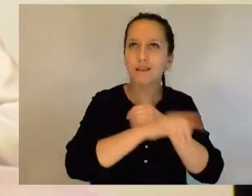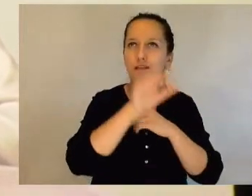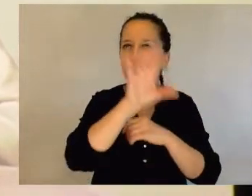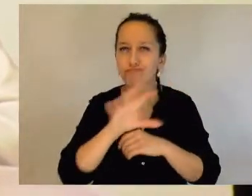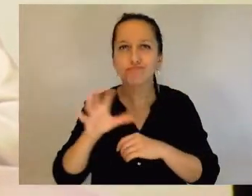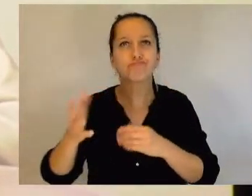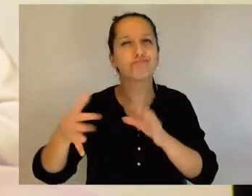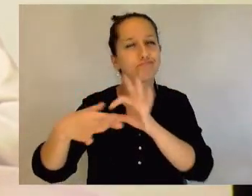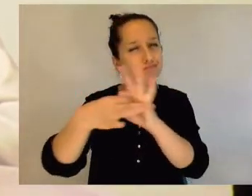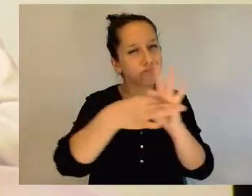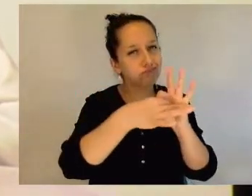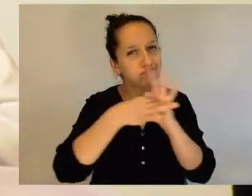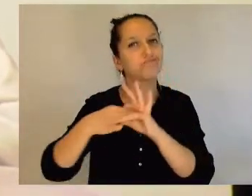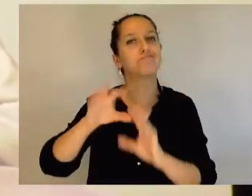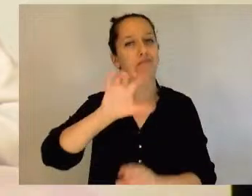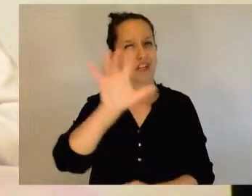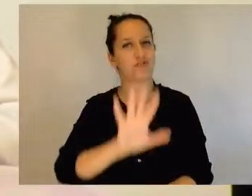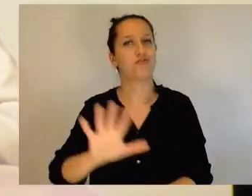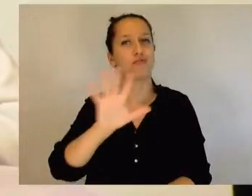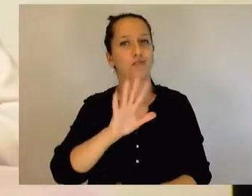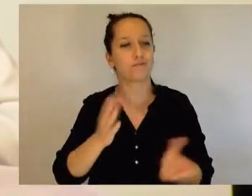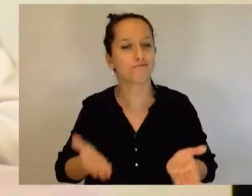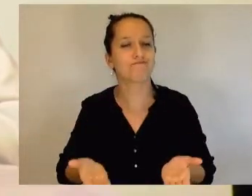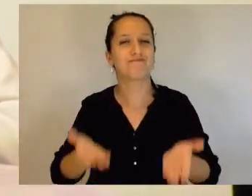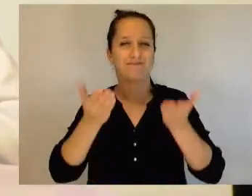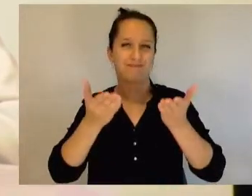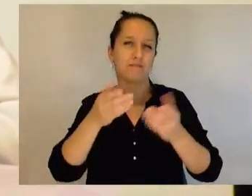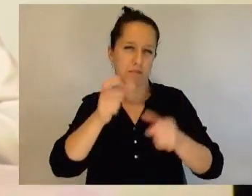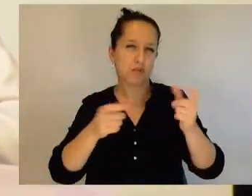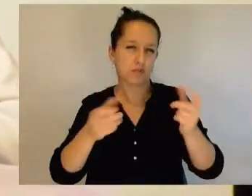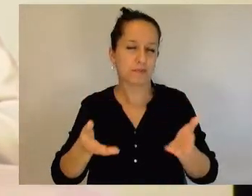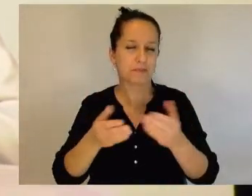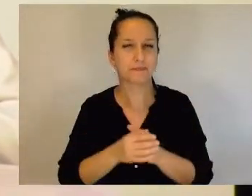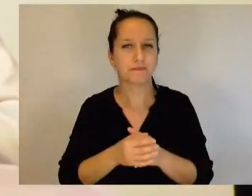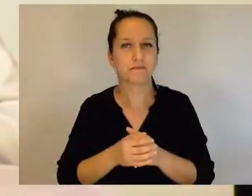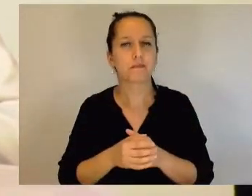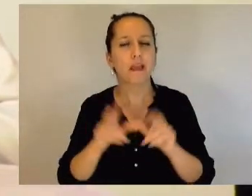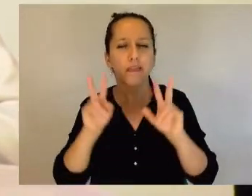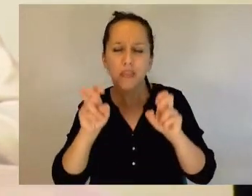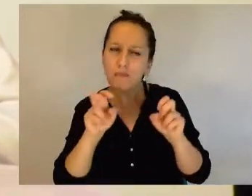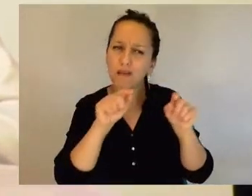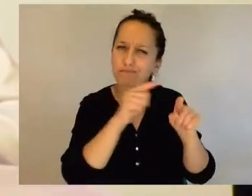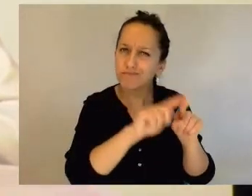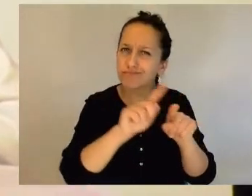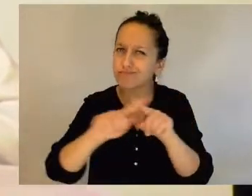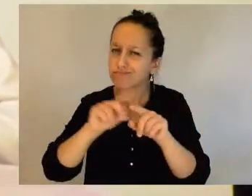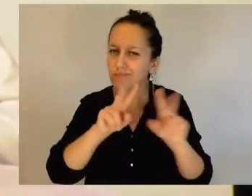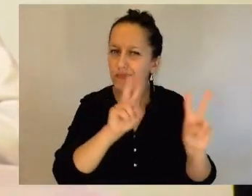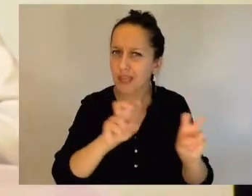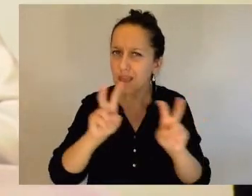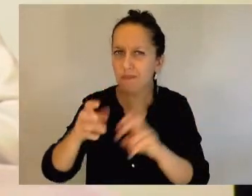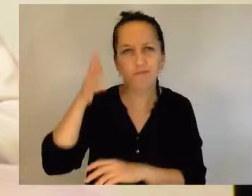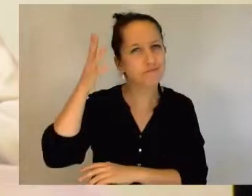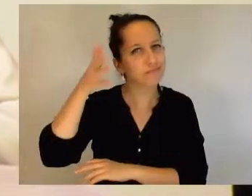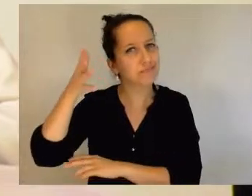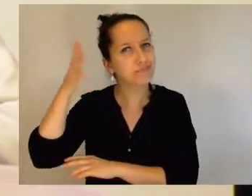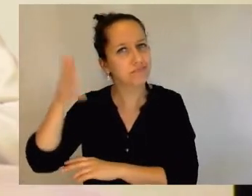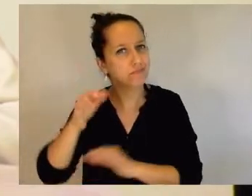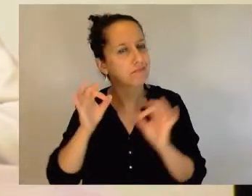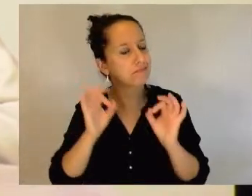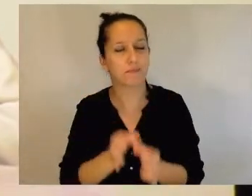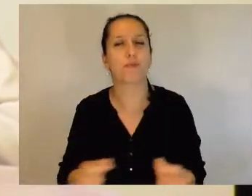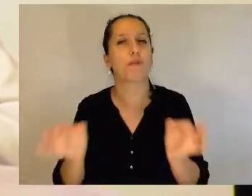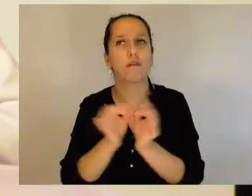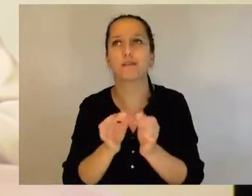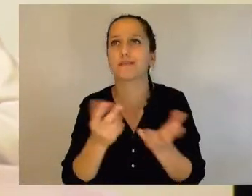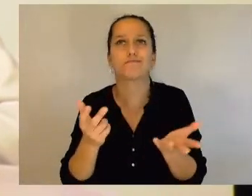as a region to work for the growth of our peoples. We have addressed topics of great importance in the panels